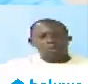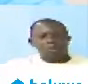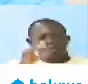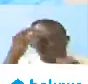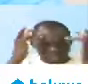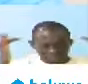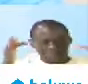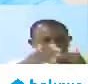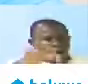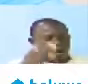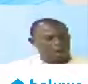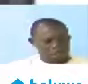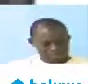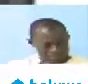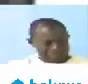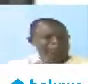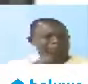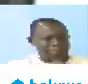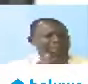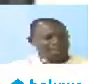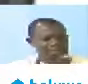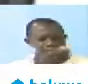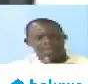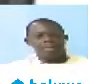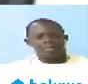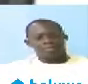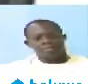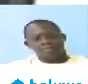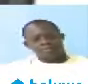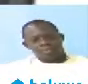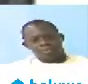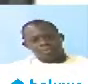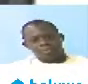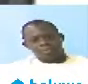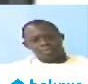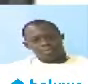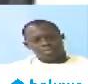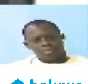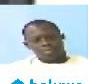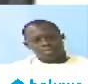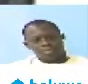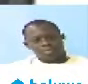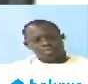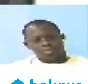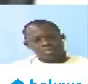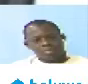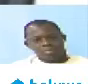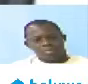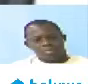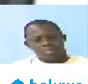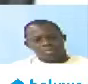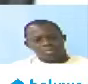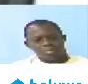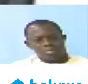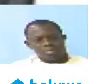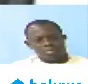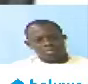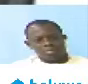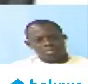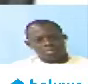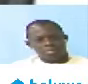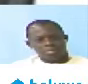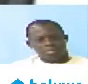you Maktaba Dingiranying, African Liberation Kerala Ning, Yakon Kulning, Ye Karandi Waller.